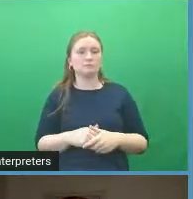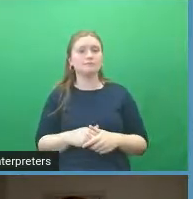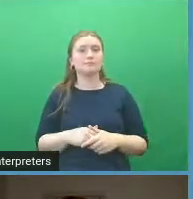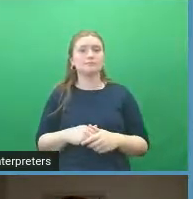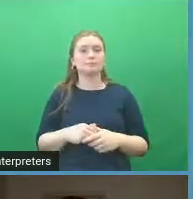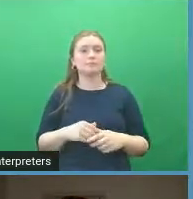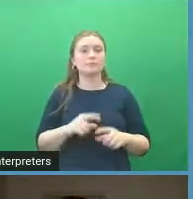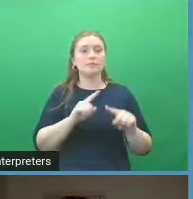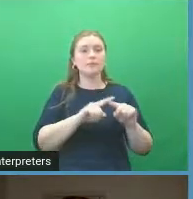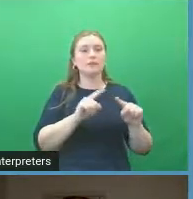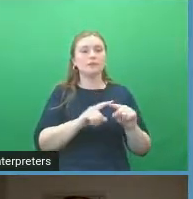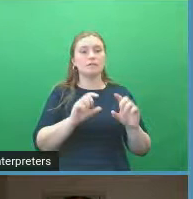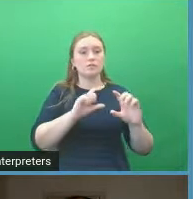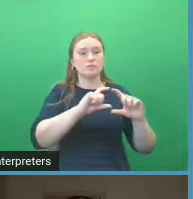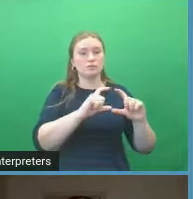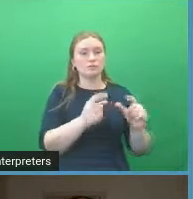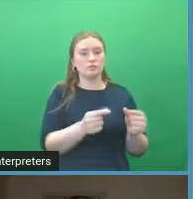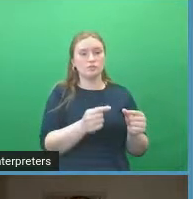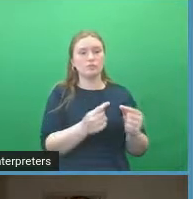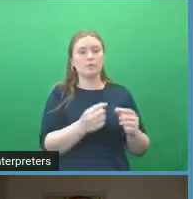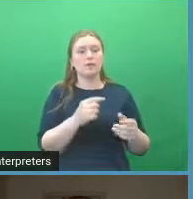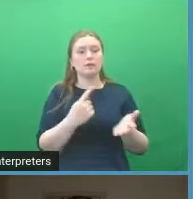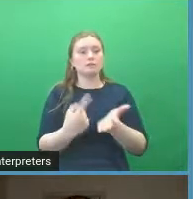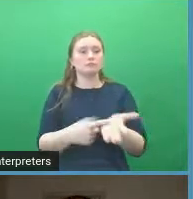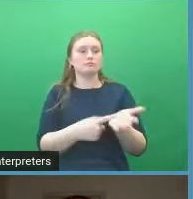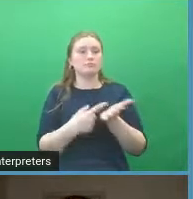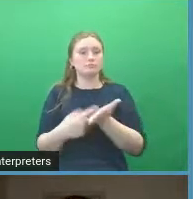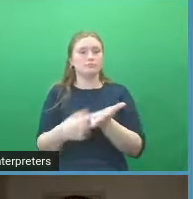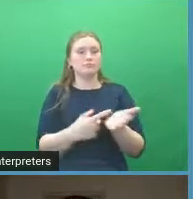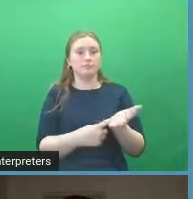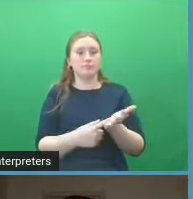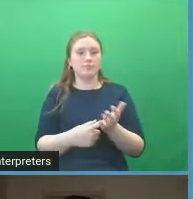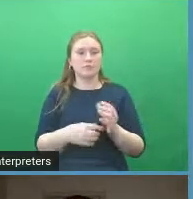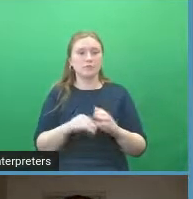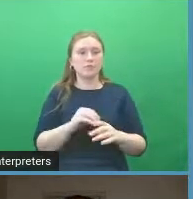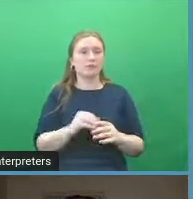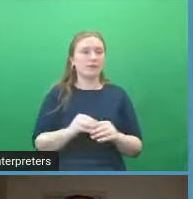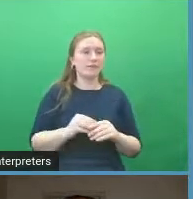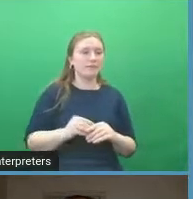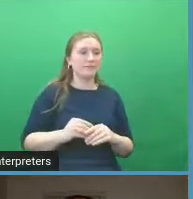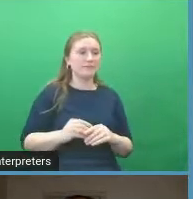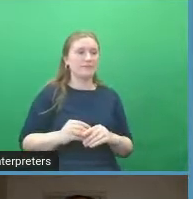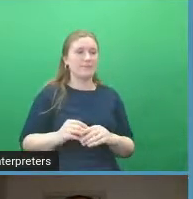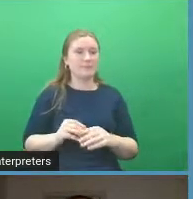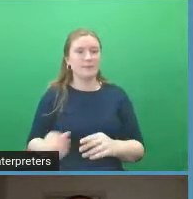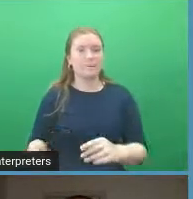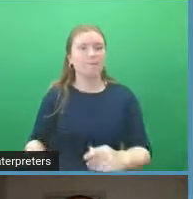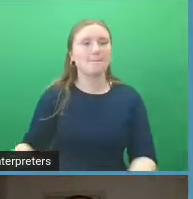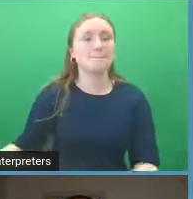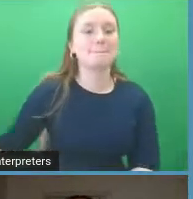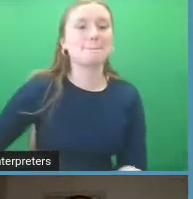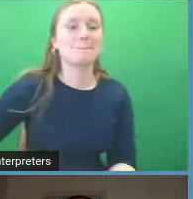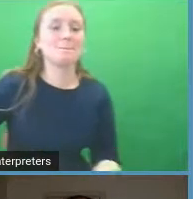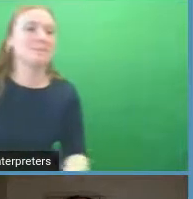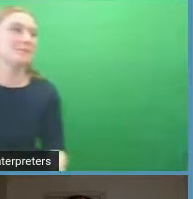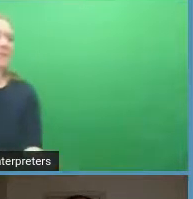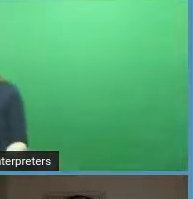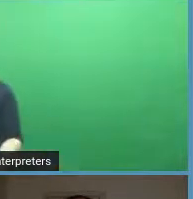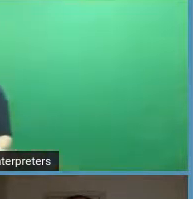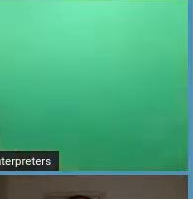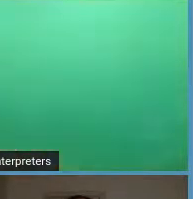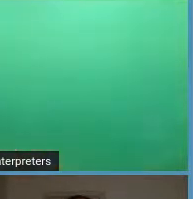traditional small group discussions to deep brainstorming on contemporary issues. While the Nasher Museum is